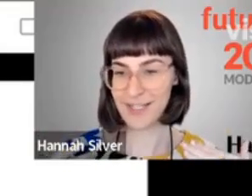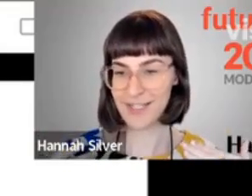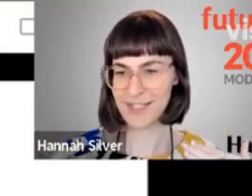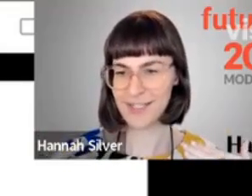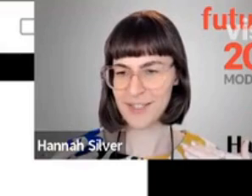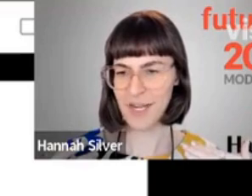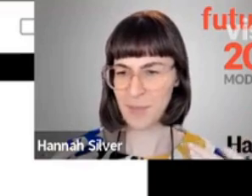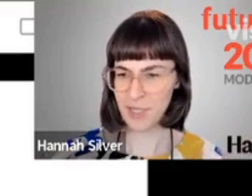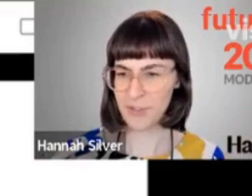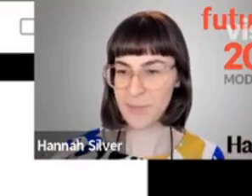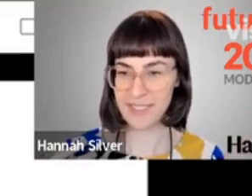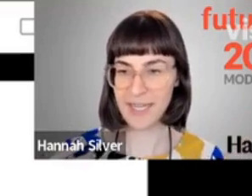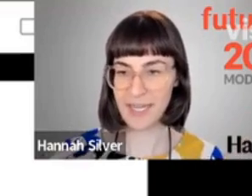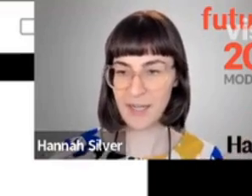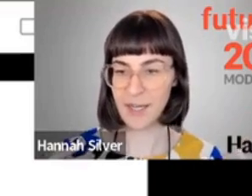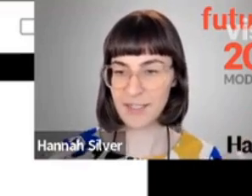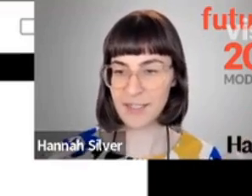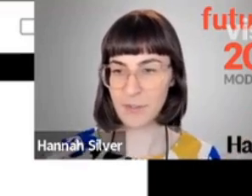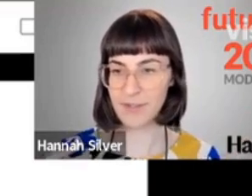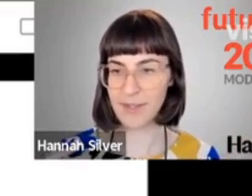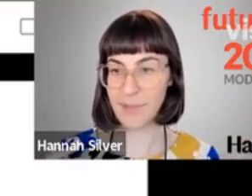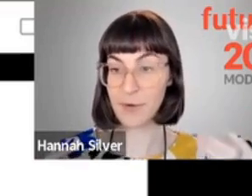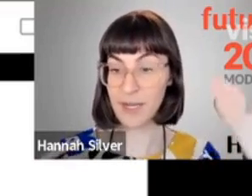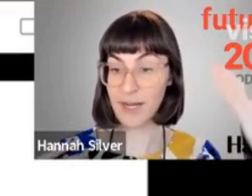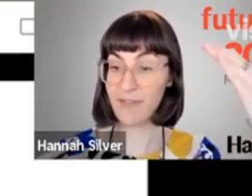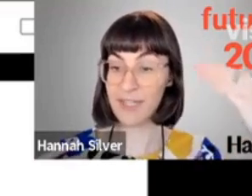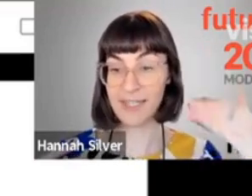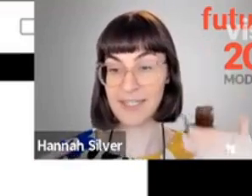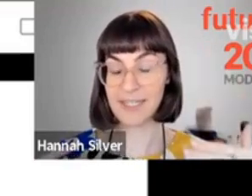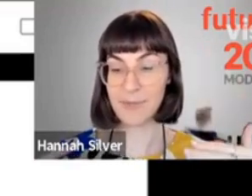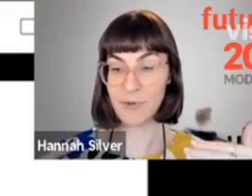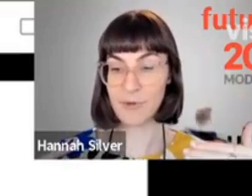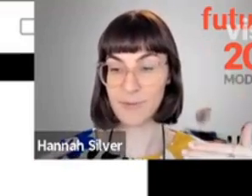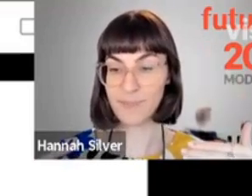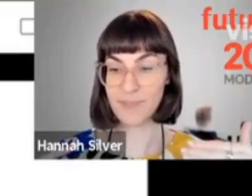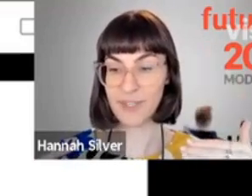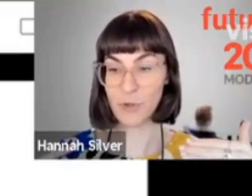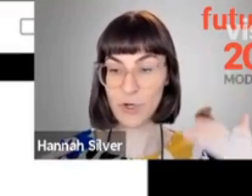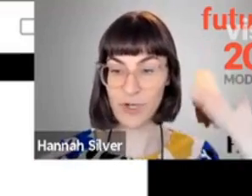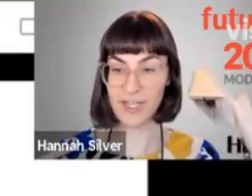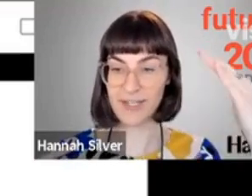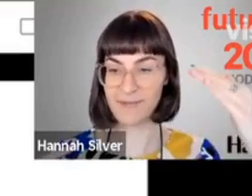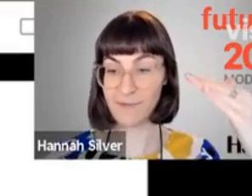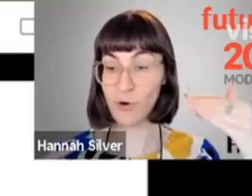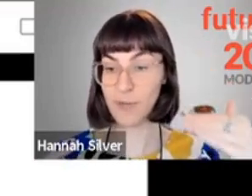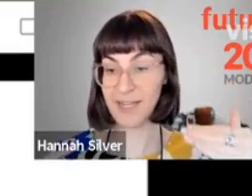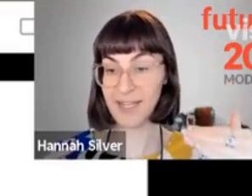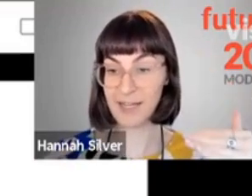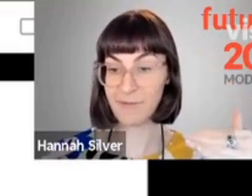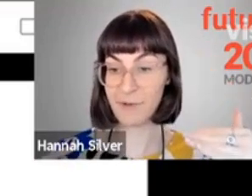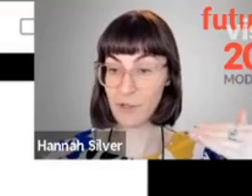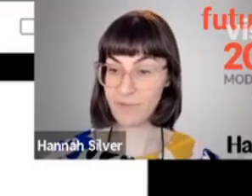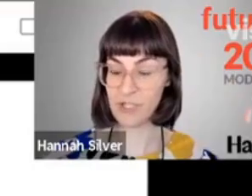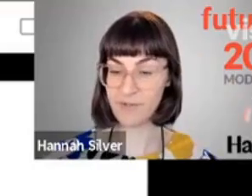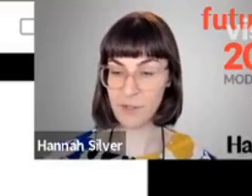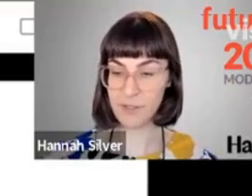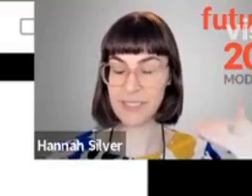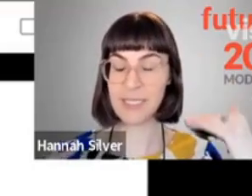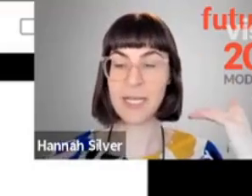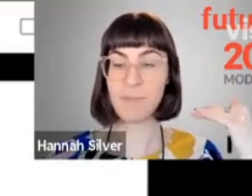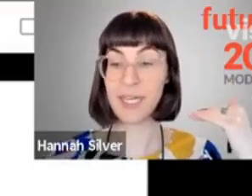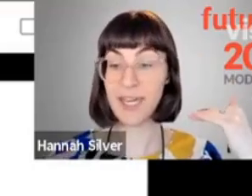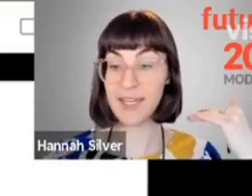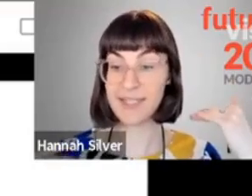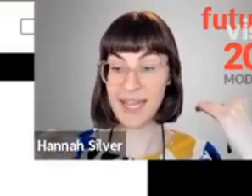So Domino's Pizza had a lawsuit about not having an accessible ordering form online for low vision